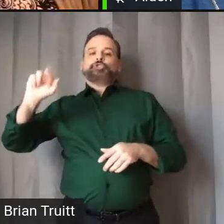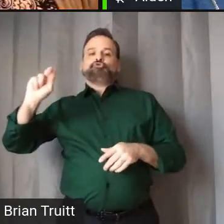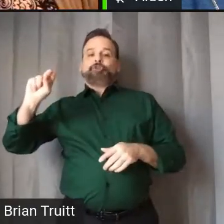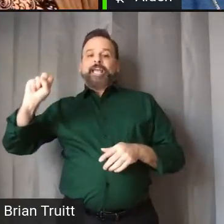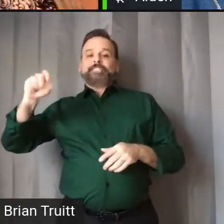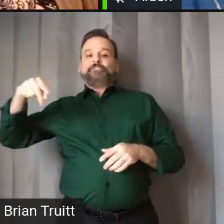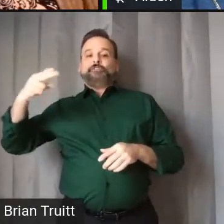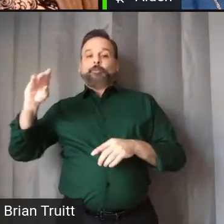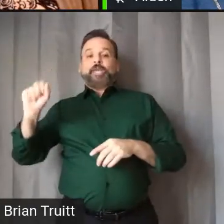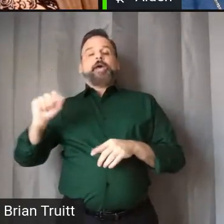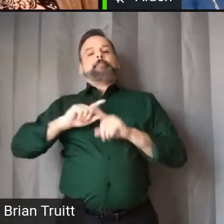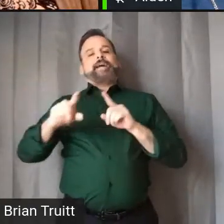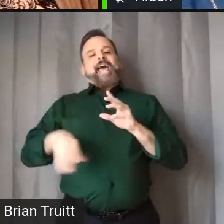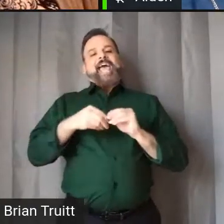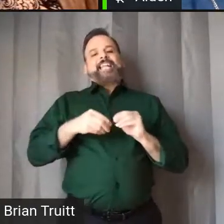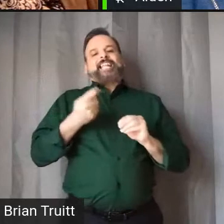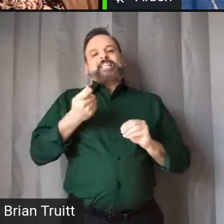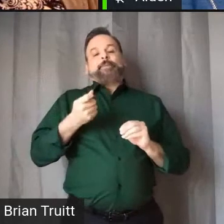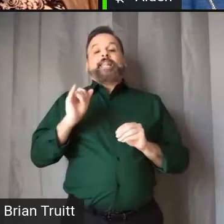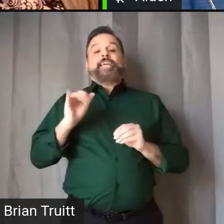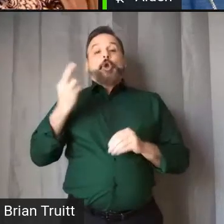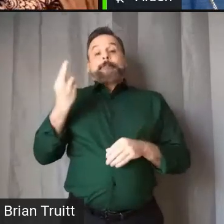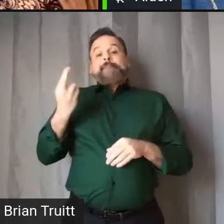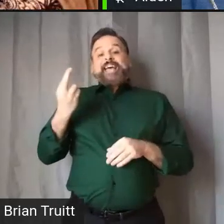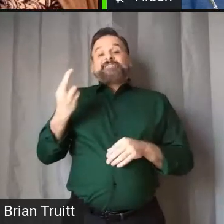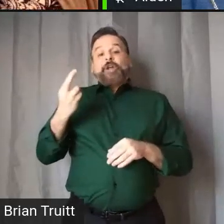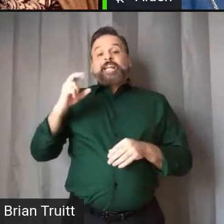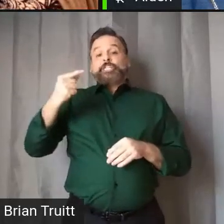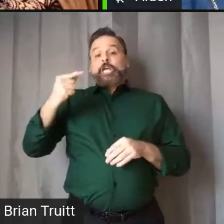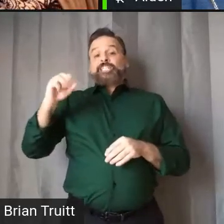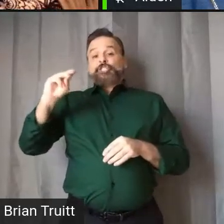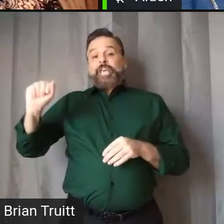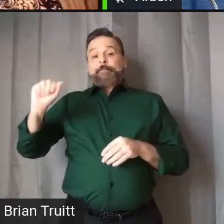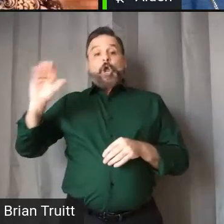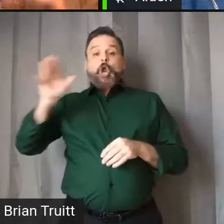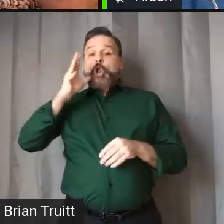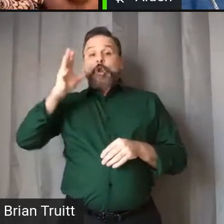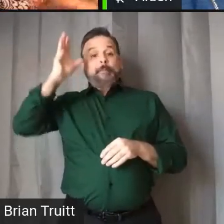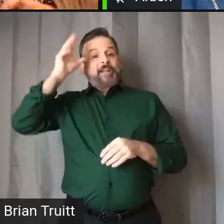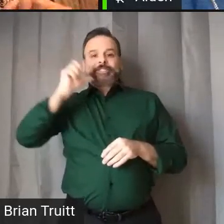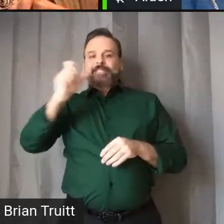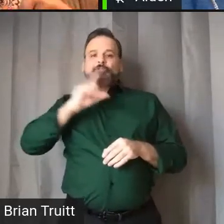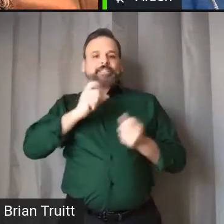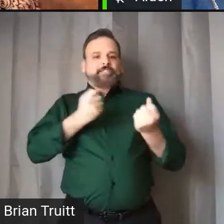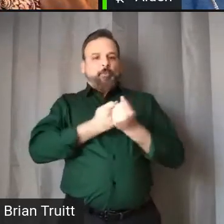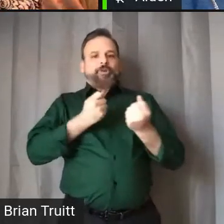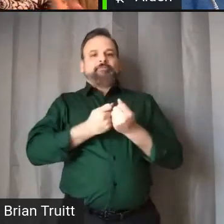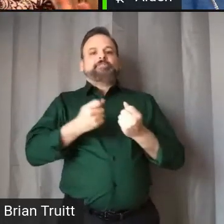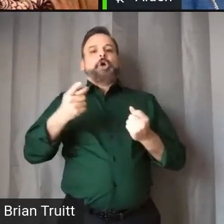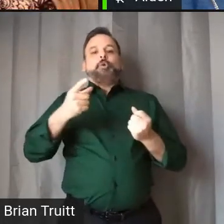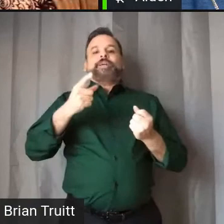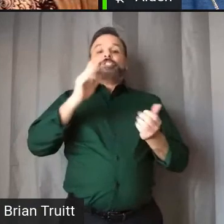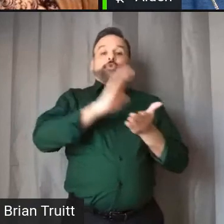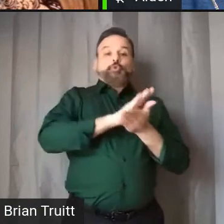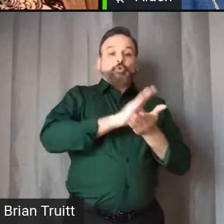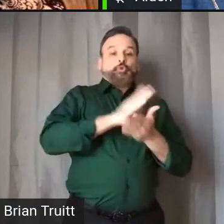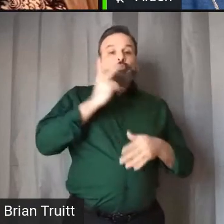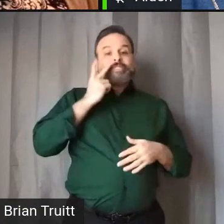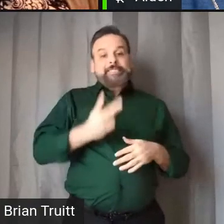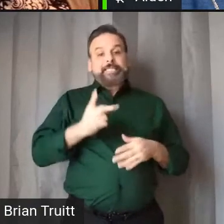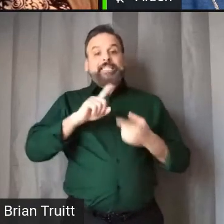friend, Gemma's parents have been really not supportive. So like that gets woven in a little bit. And then we get to see the friend kind